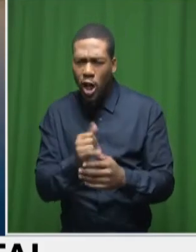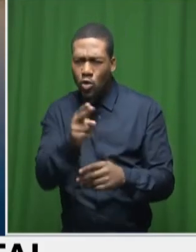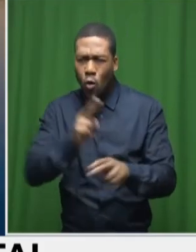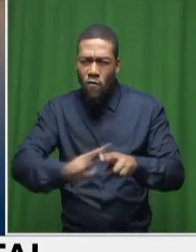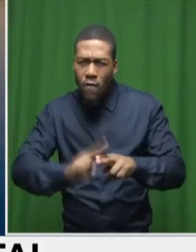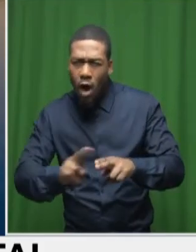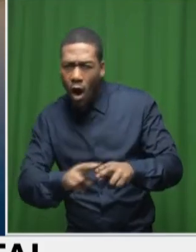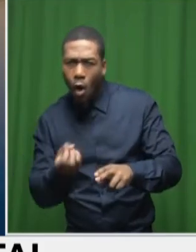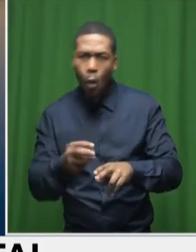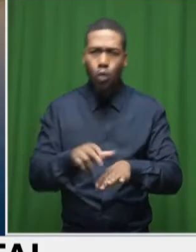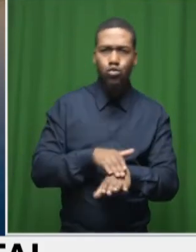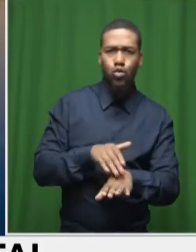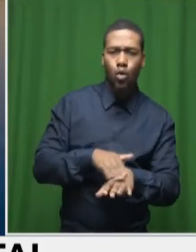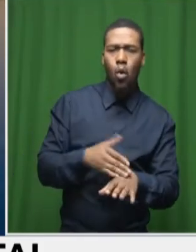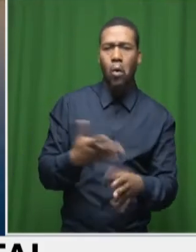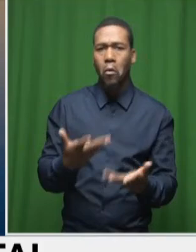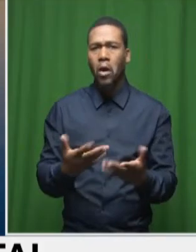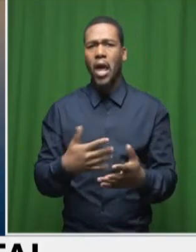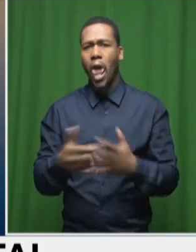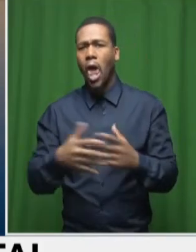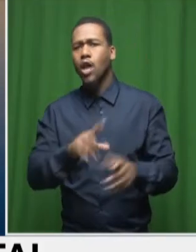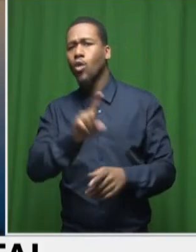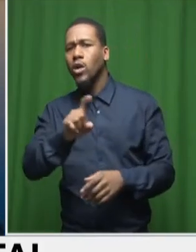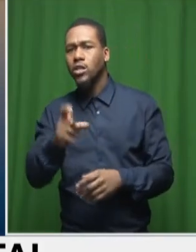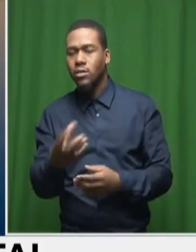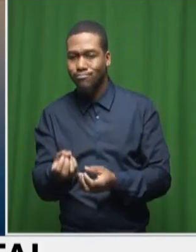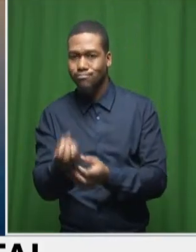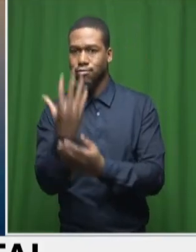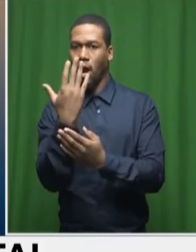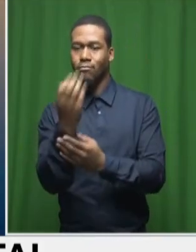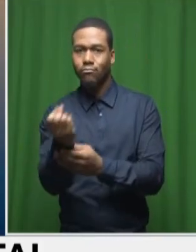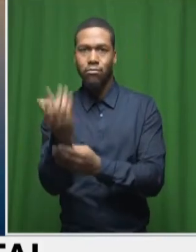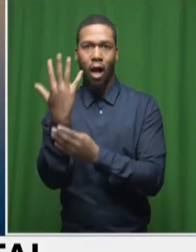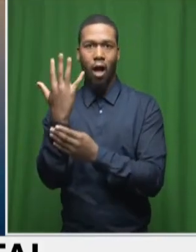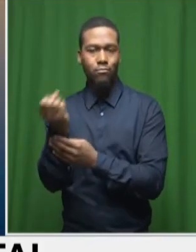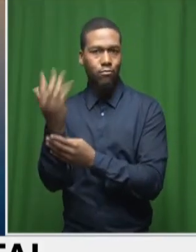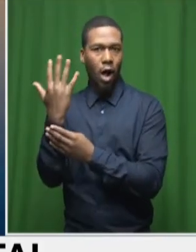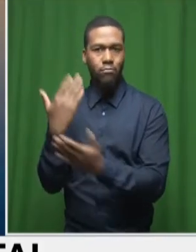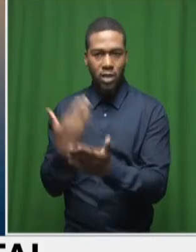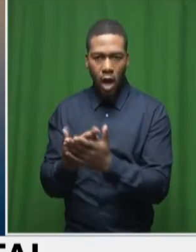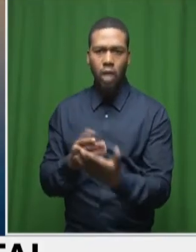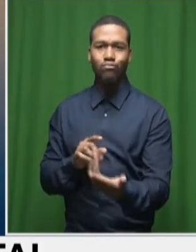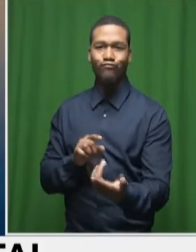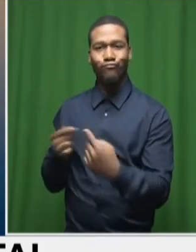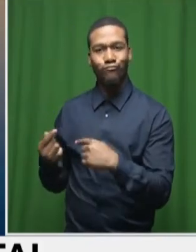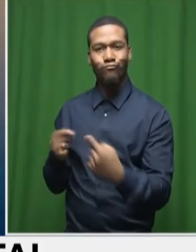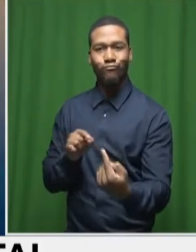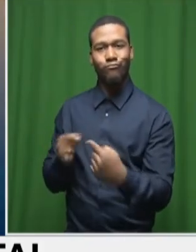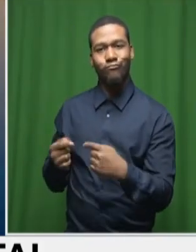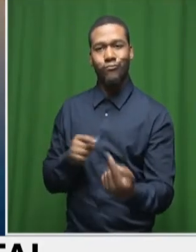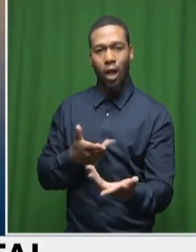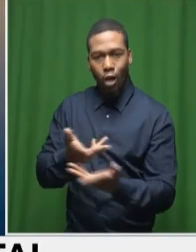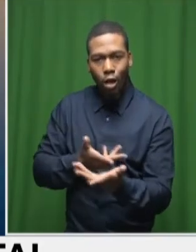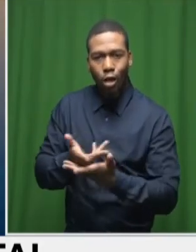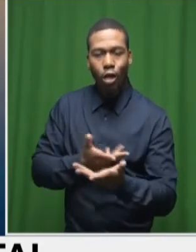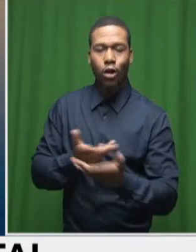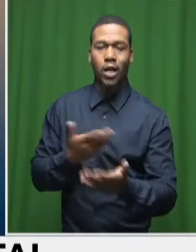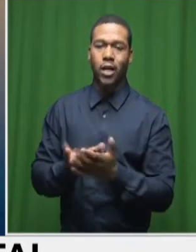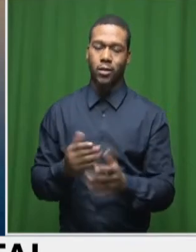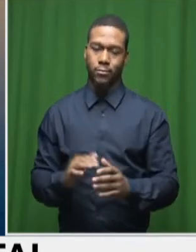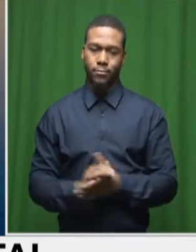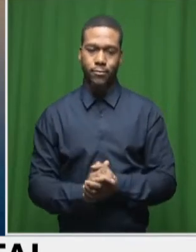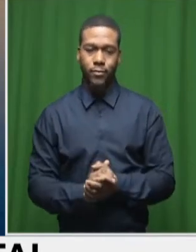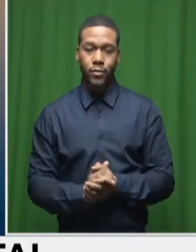will be embedding assessments on pop-up questions as you're reading so that it's a bit more interactive. And so for us, it's not just about tracking the usage, but